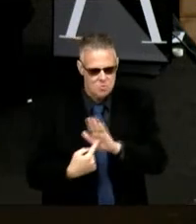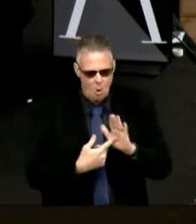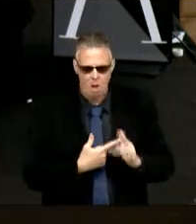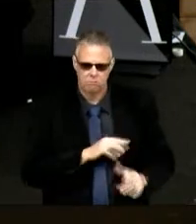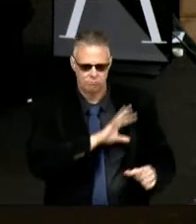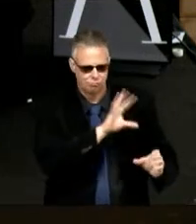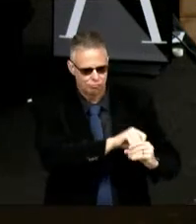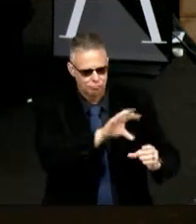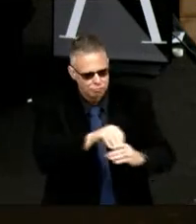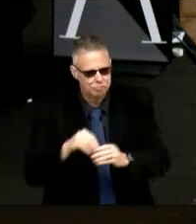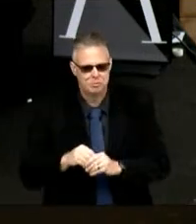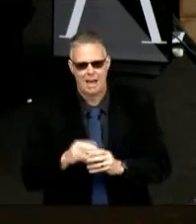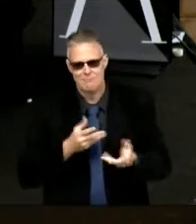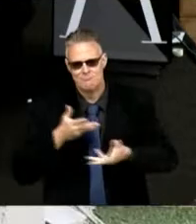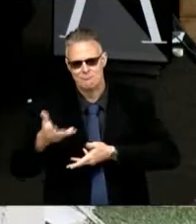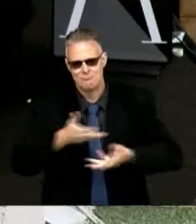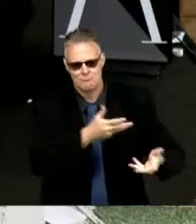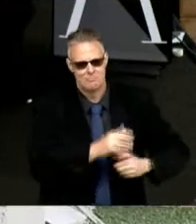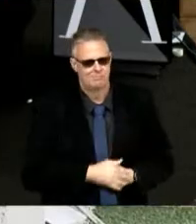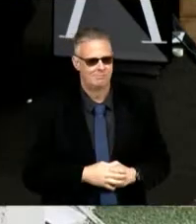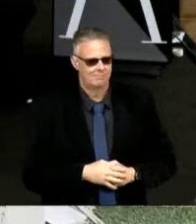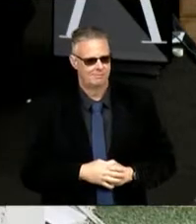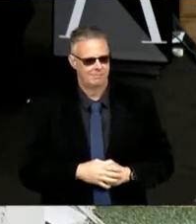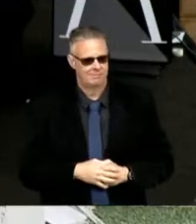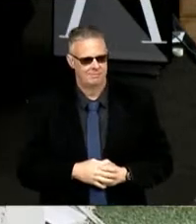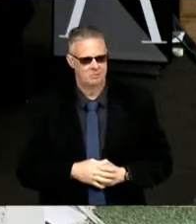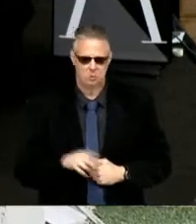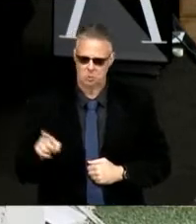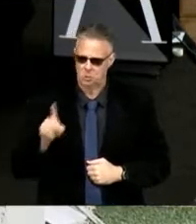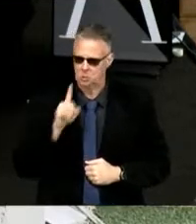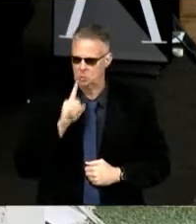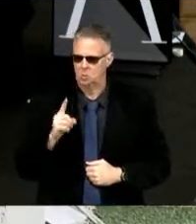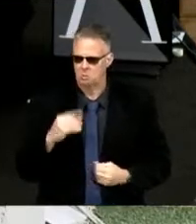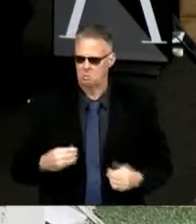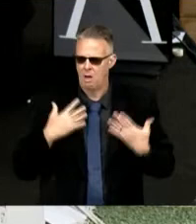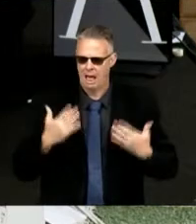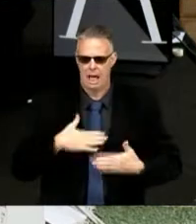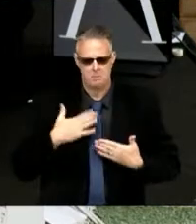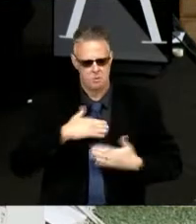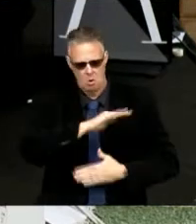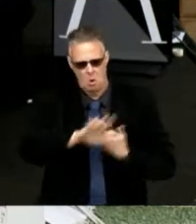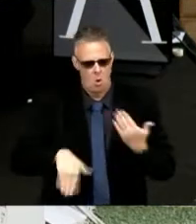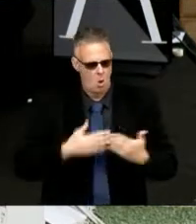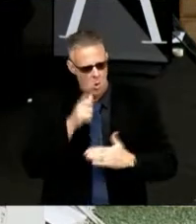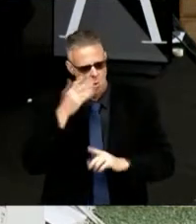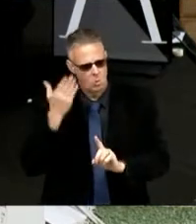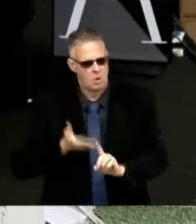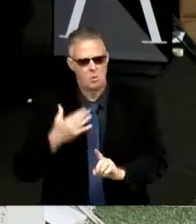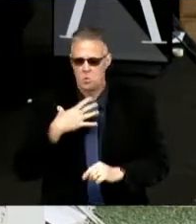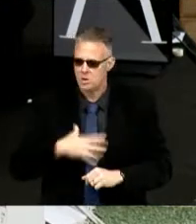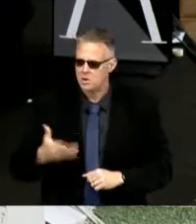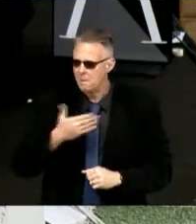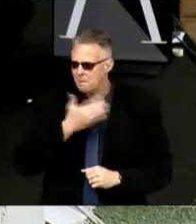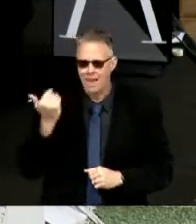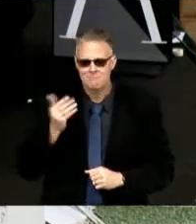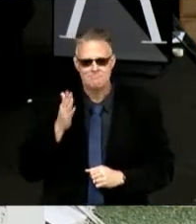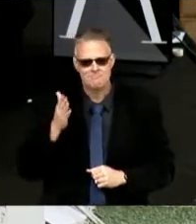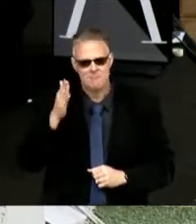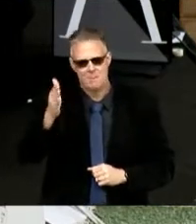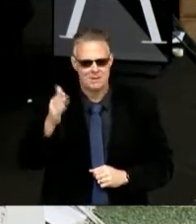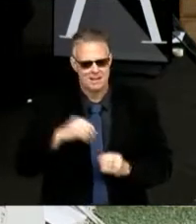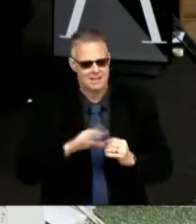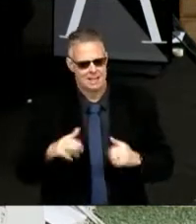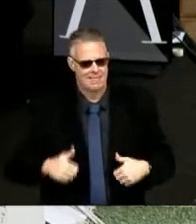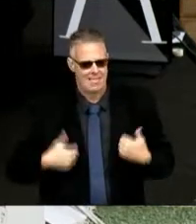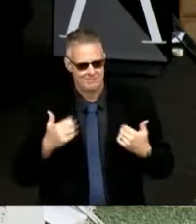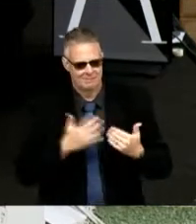different activities and to communicate. Connor brings happiness to all who know him, and we all wish him the very best in this next